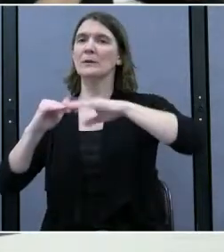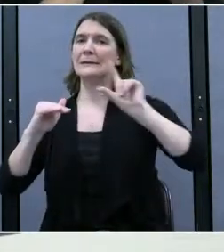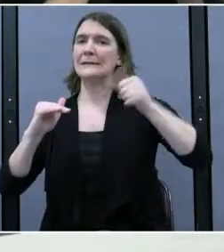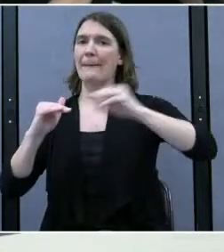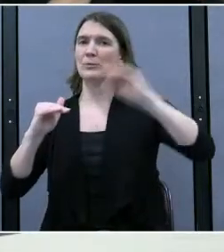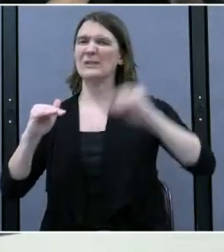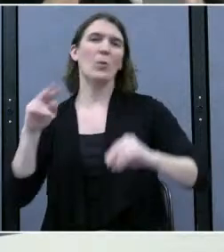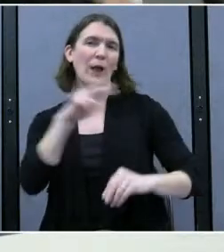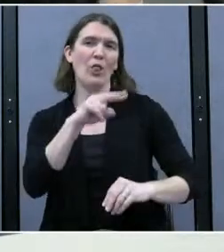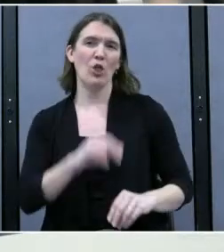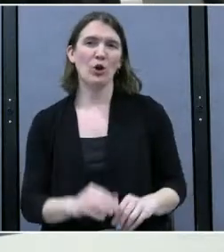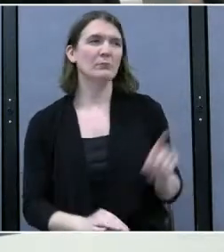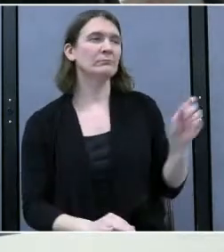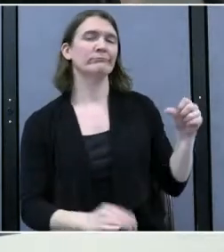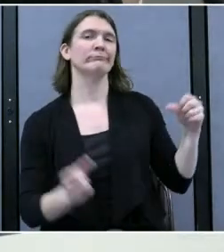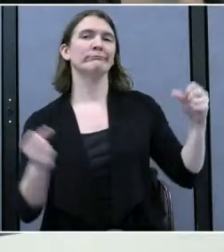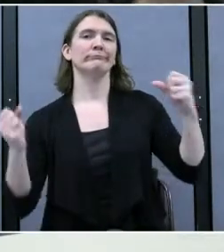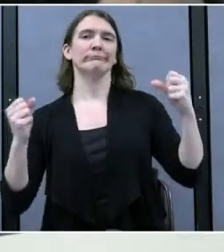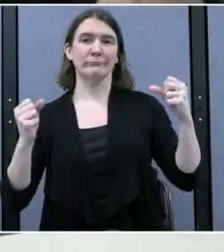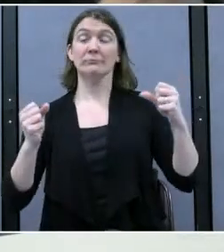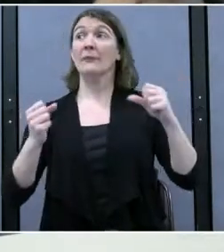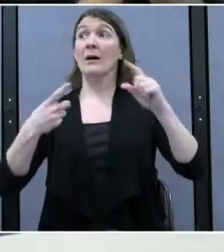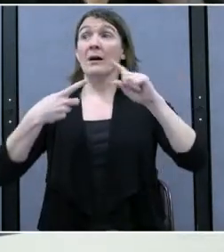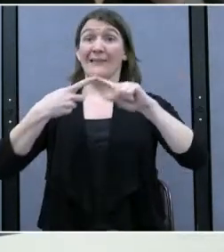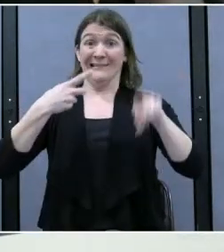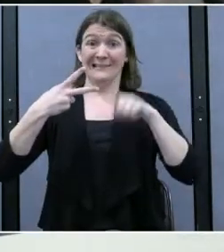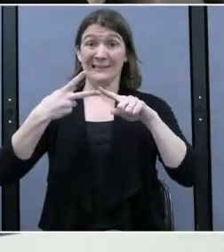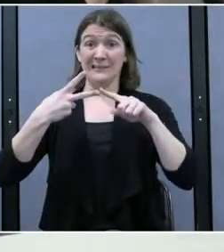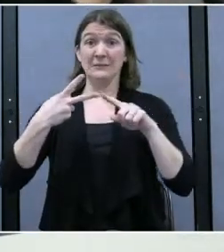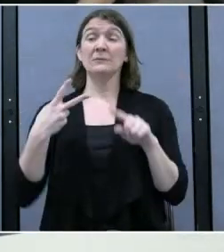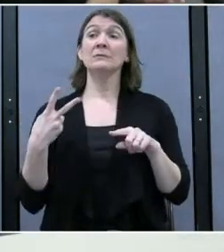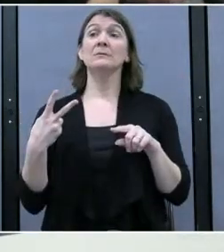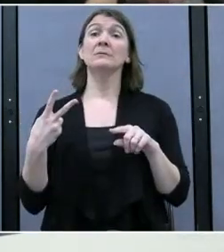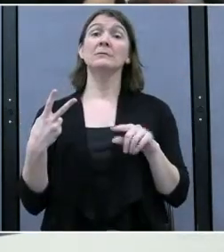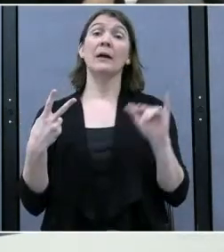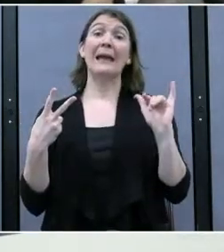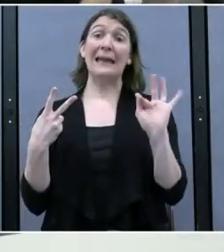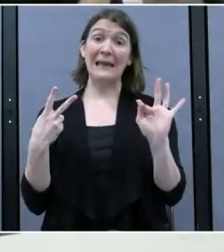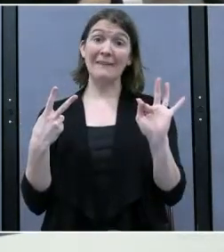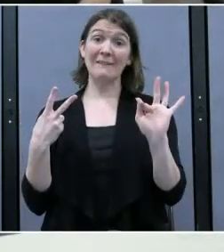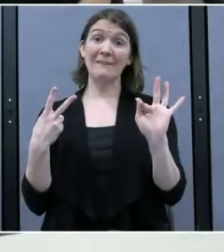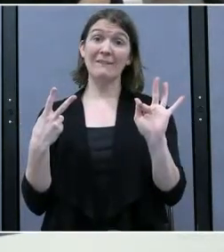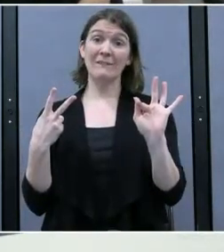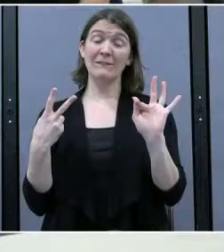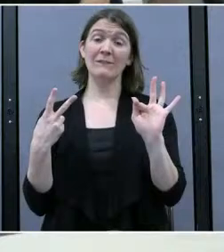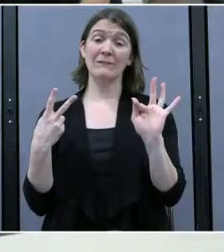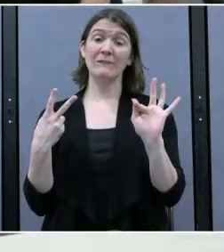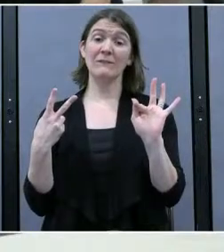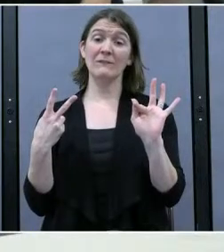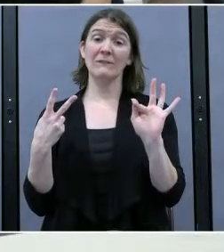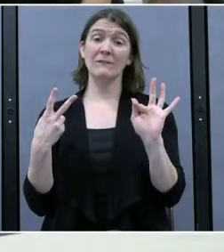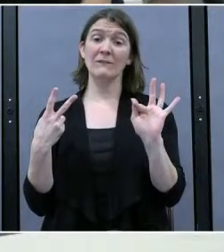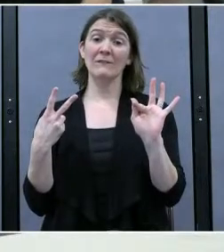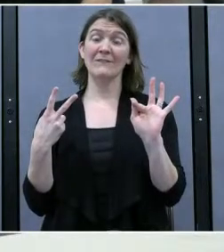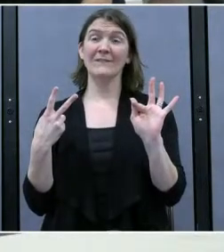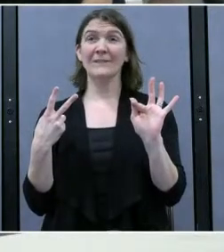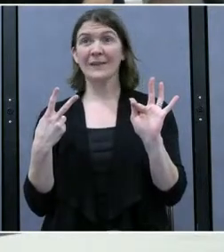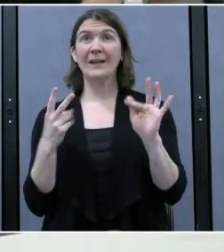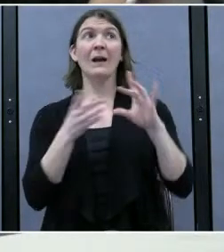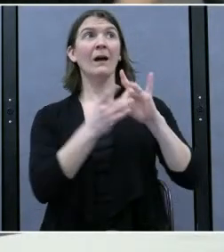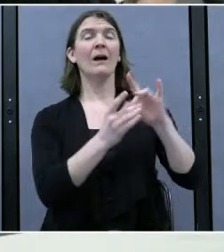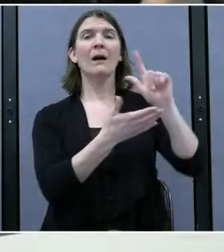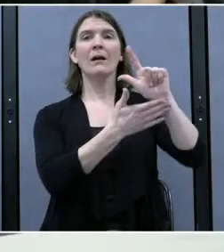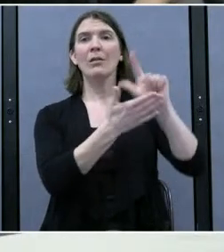would be. Daniel? Secondly, if you're talking about with regard to the, where I get into the